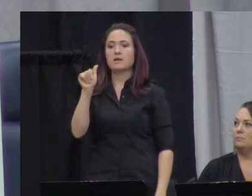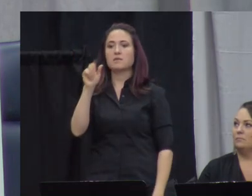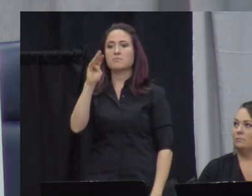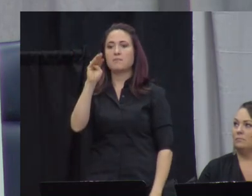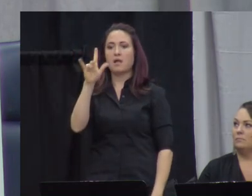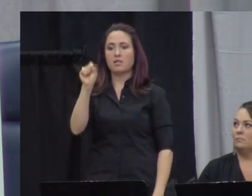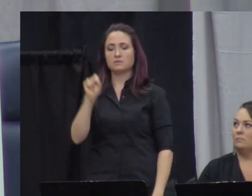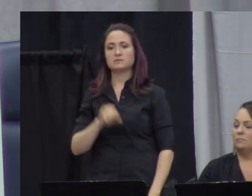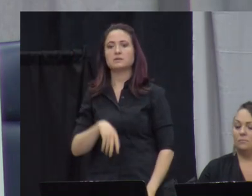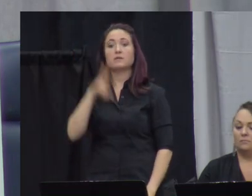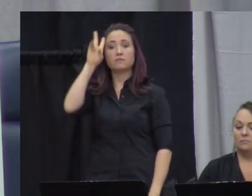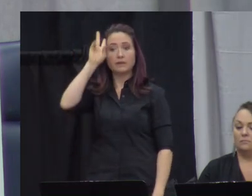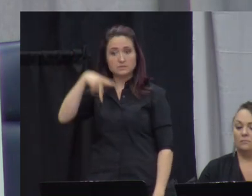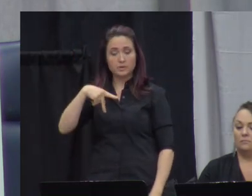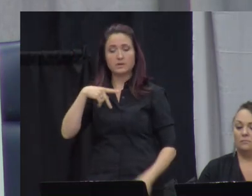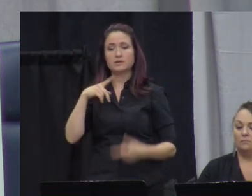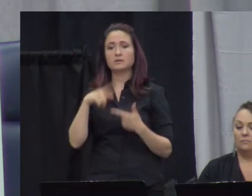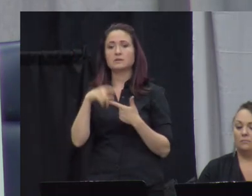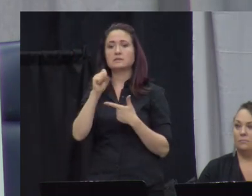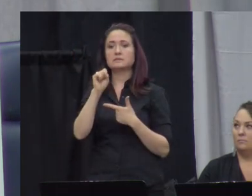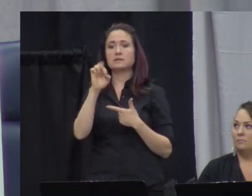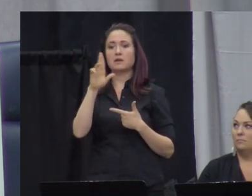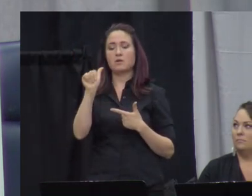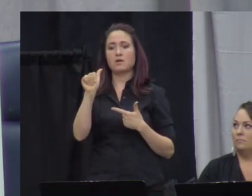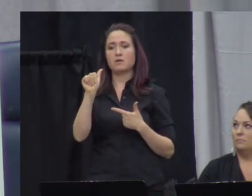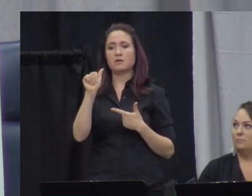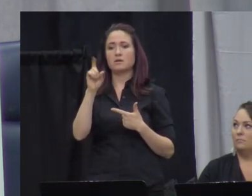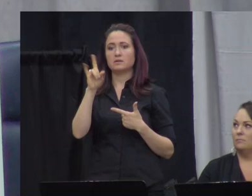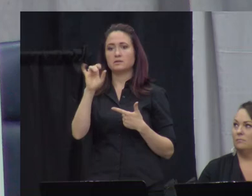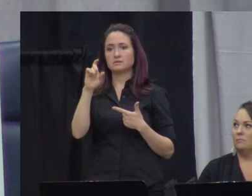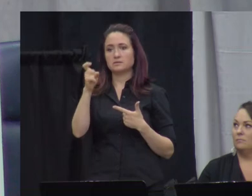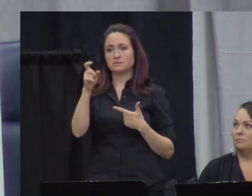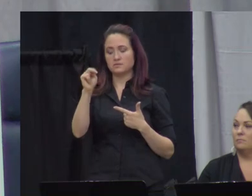Student Body Vice President, Sierra Dixon.